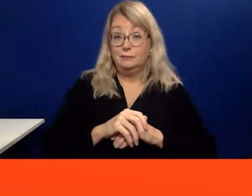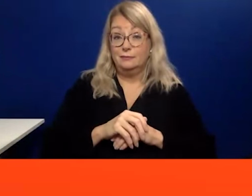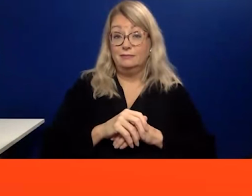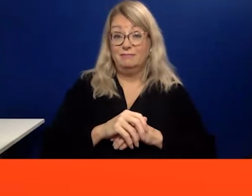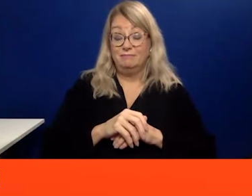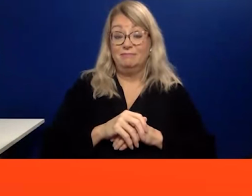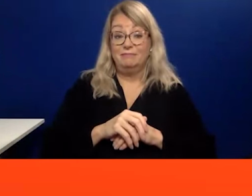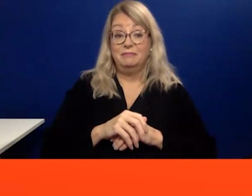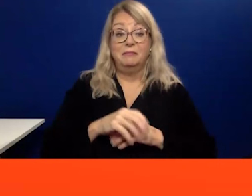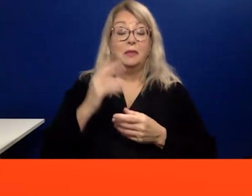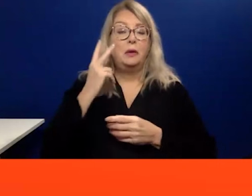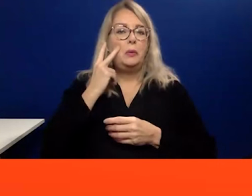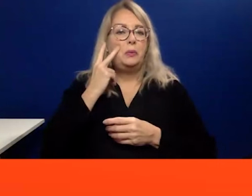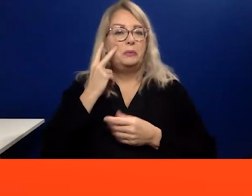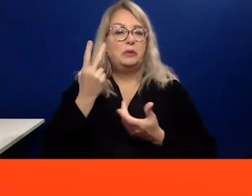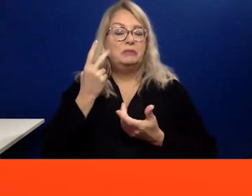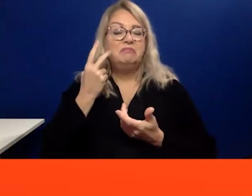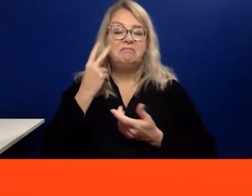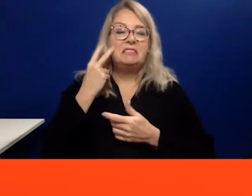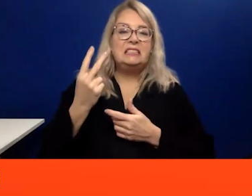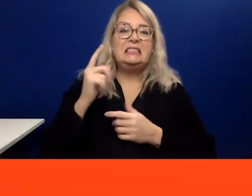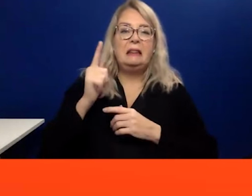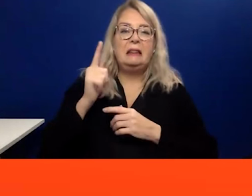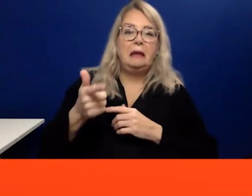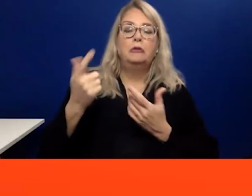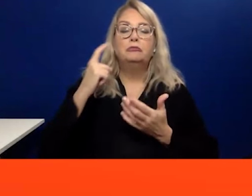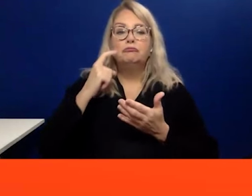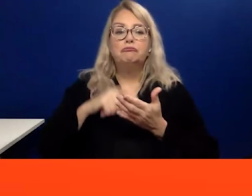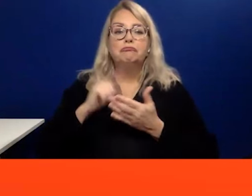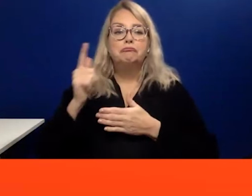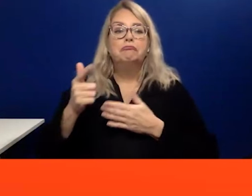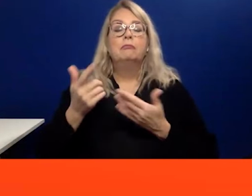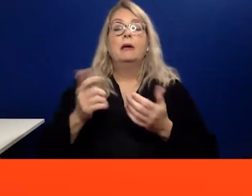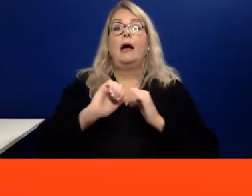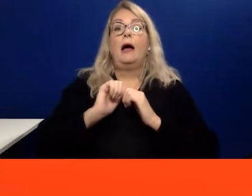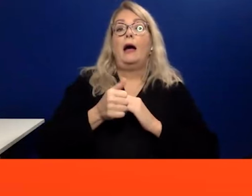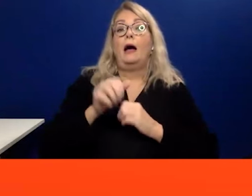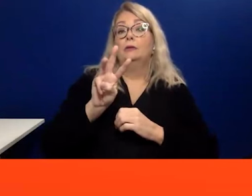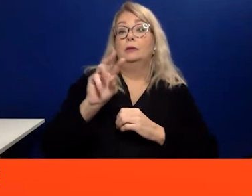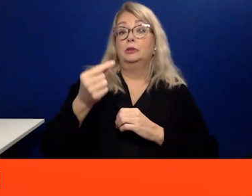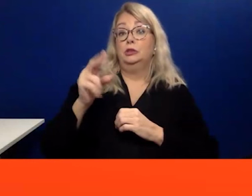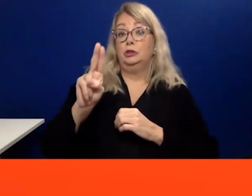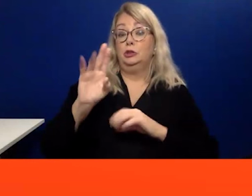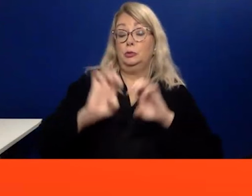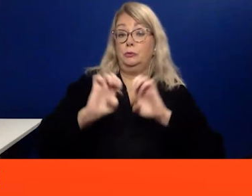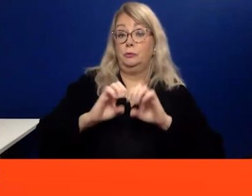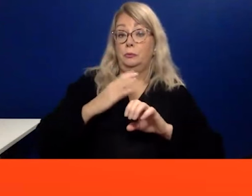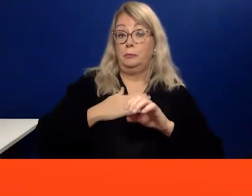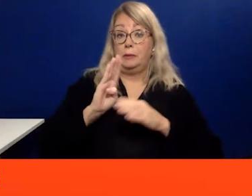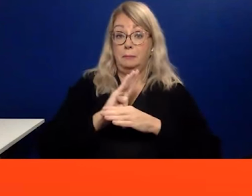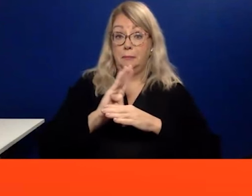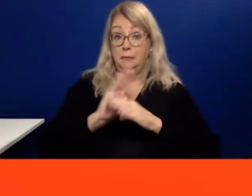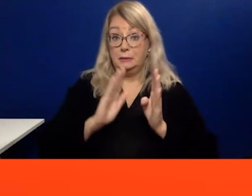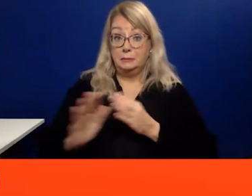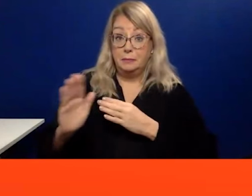And we'll see later that the way WGU evaluated my business plan was pretty complex and it